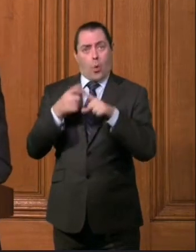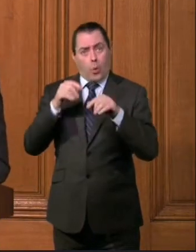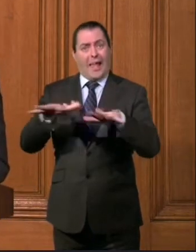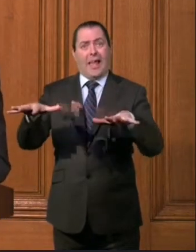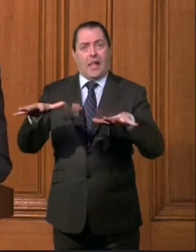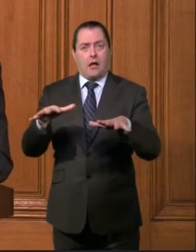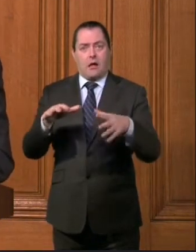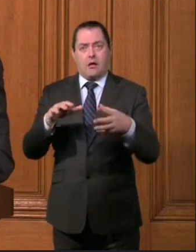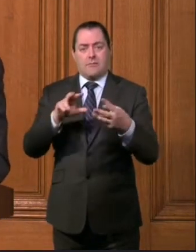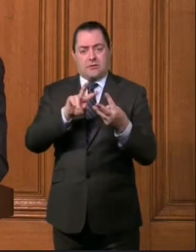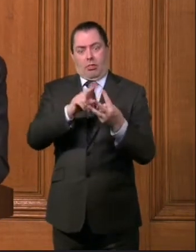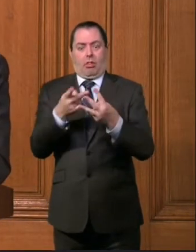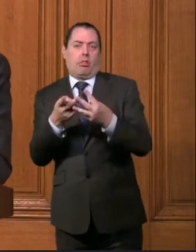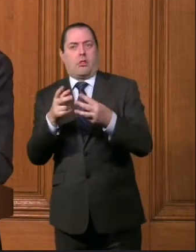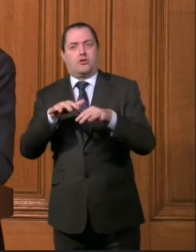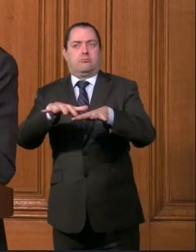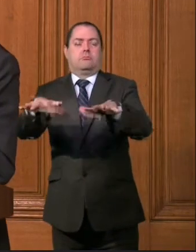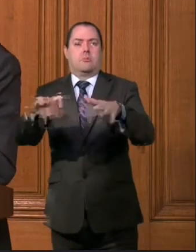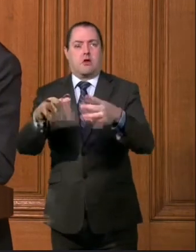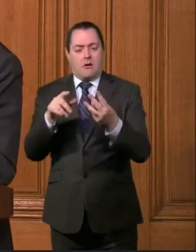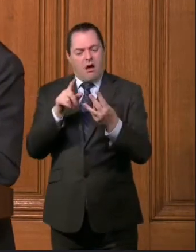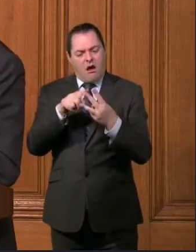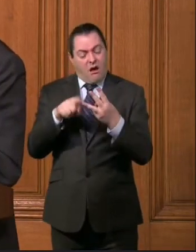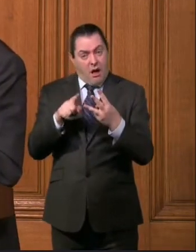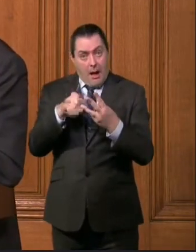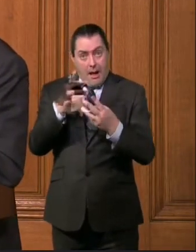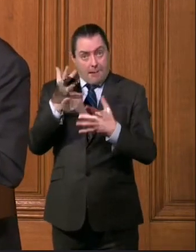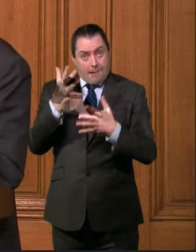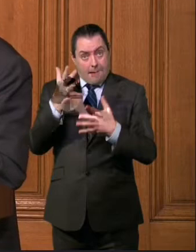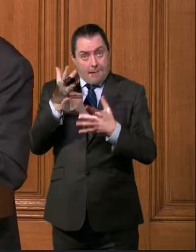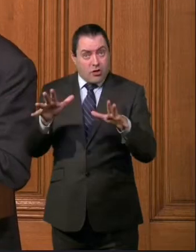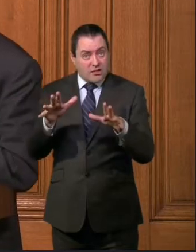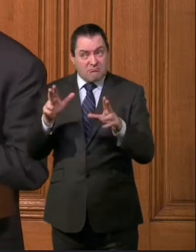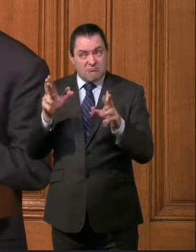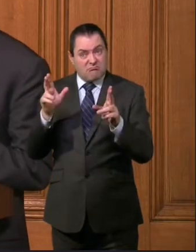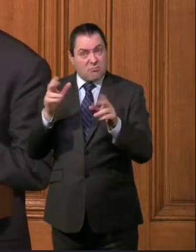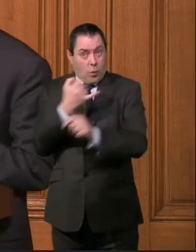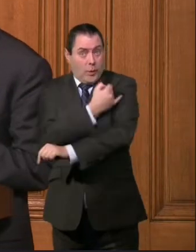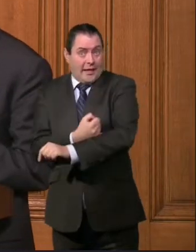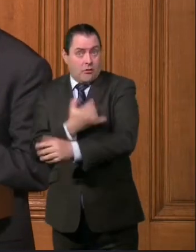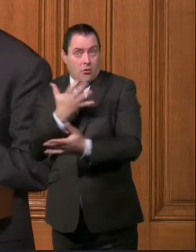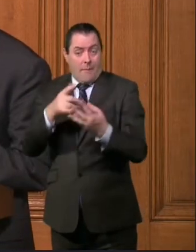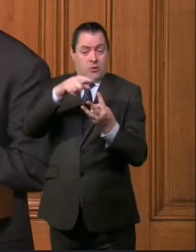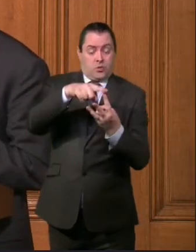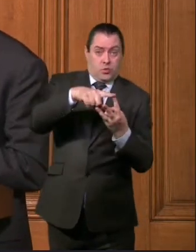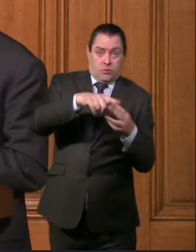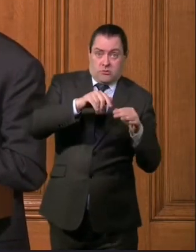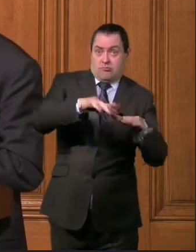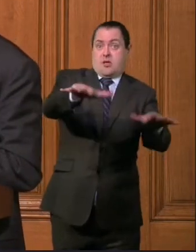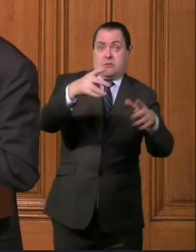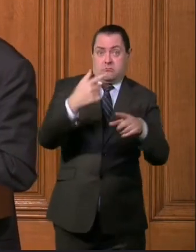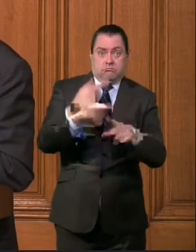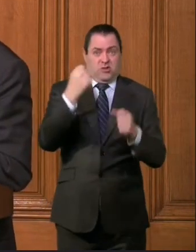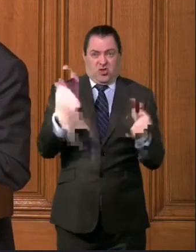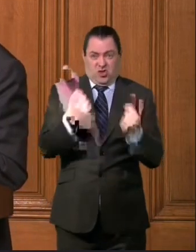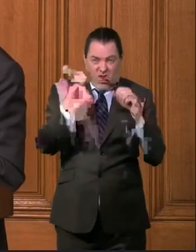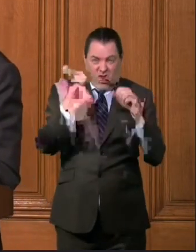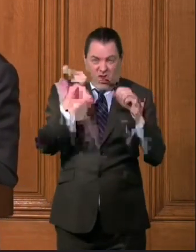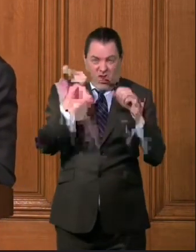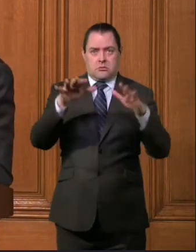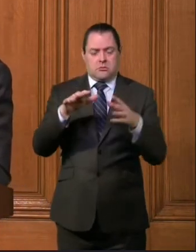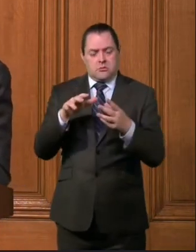don't know. And so I don't think the fact that there are some cases here means this is going to take off and become the dominant variant. That's not what you would